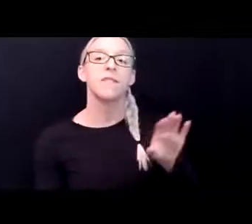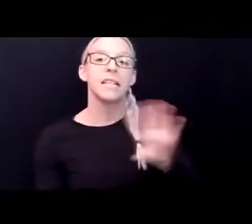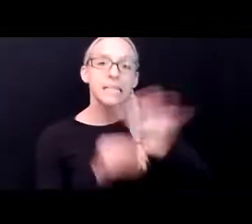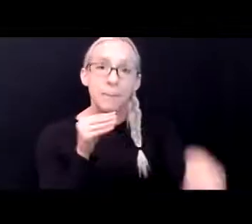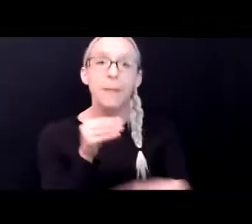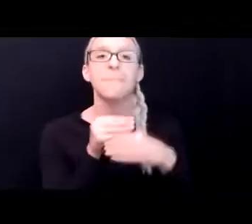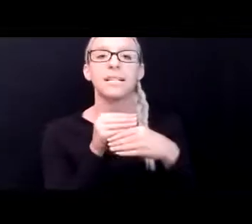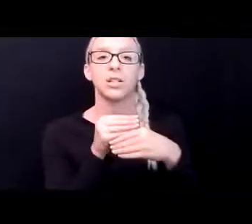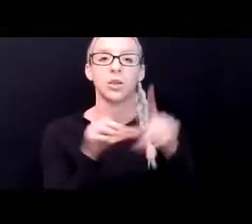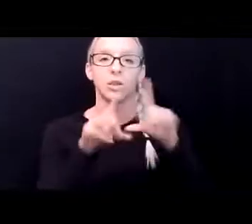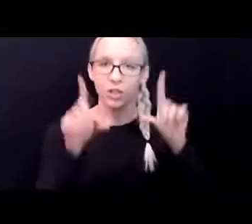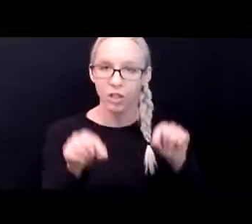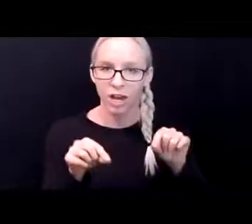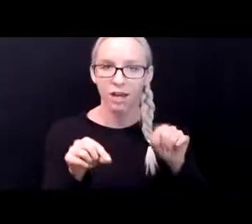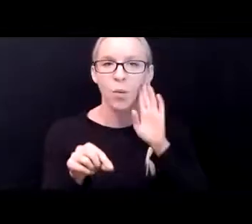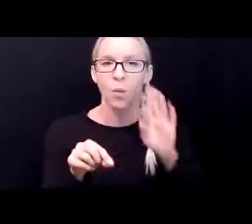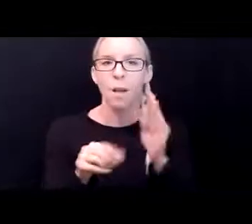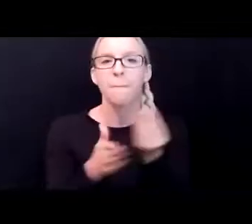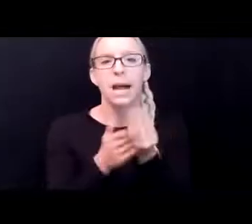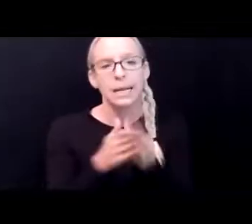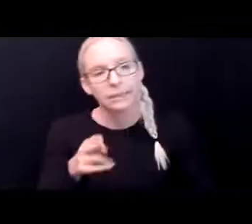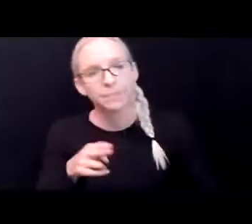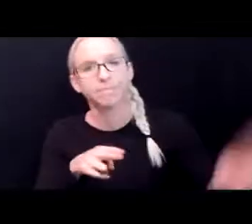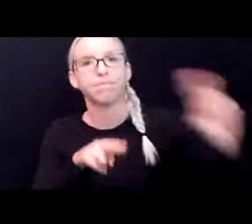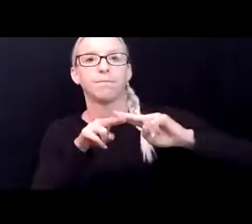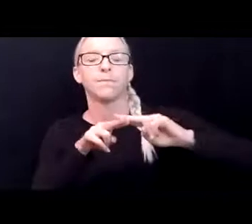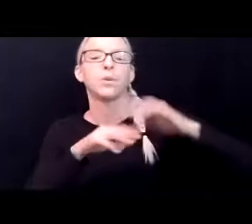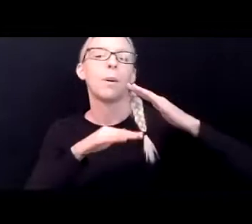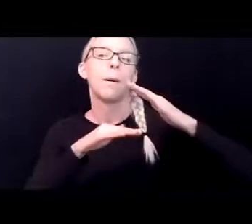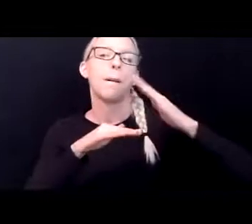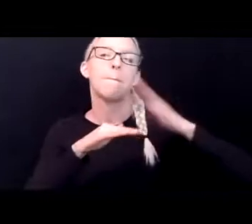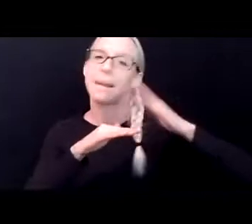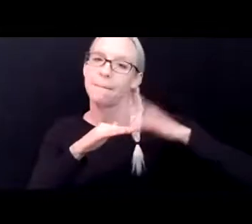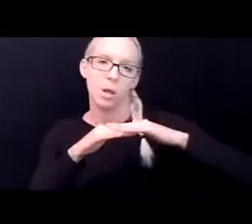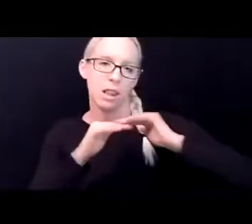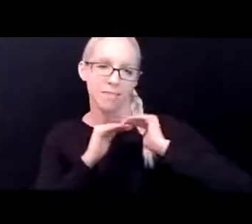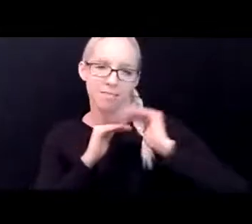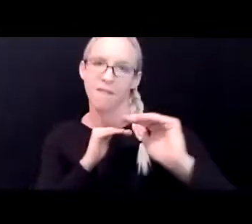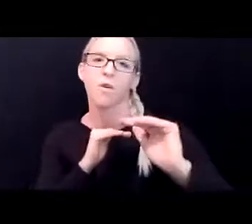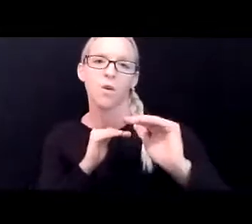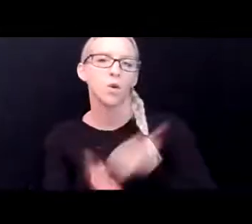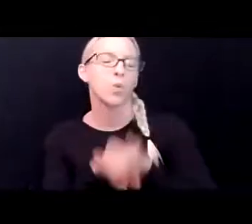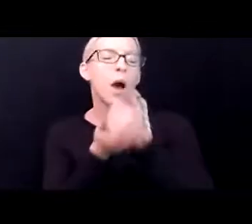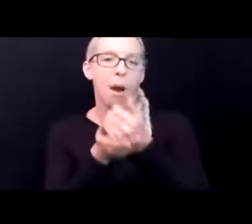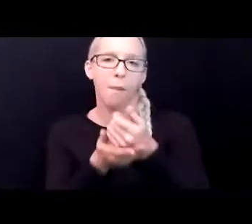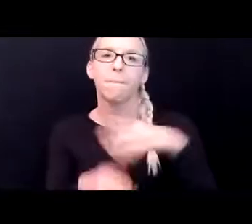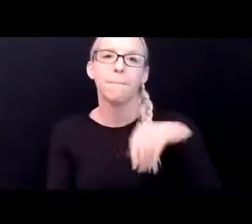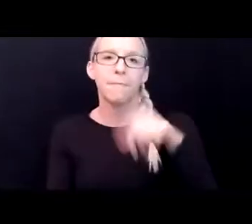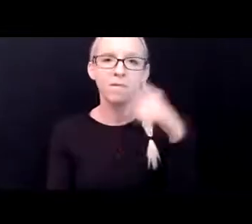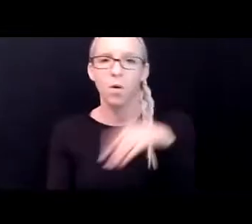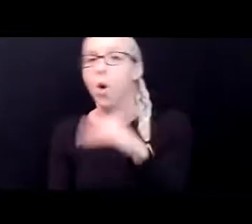is designed to raise the individual up to a minimal level to help cover their food and shelter